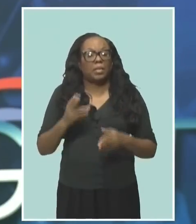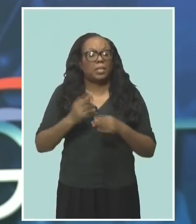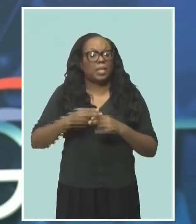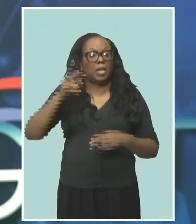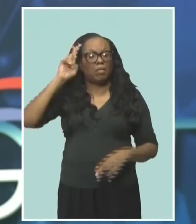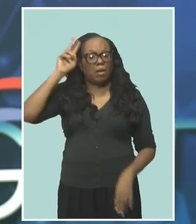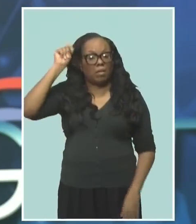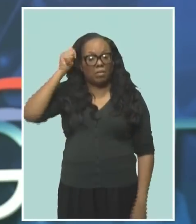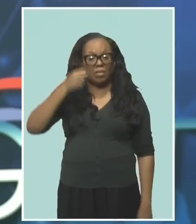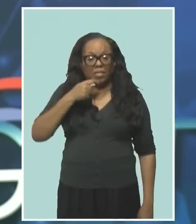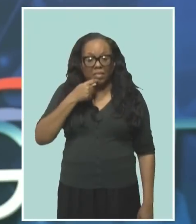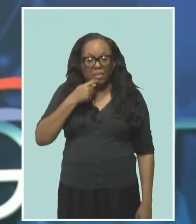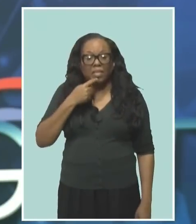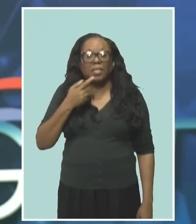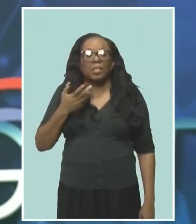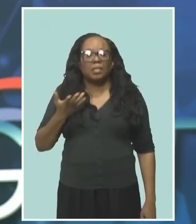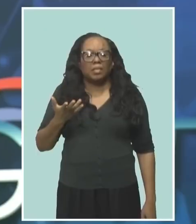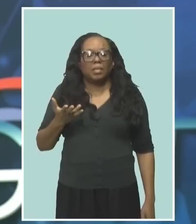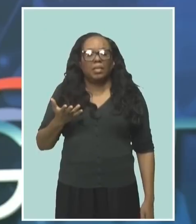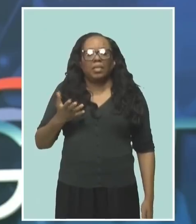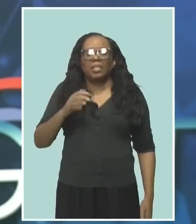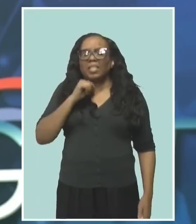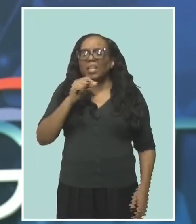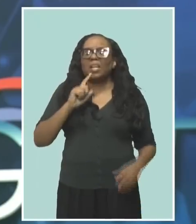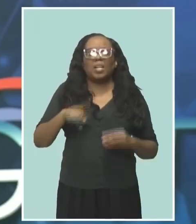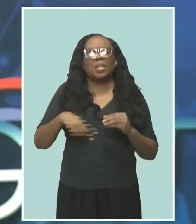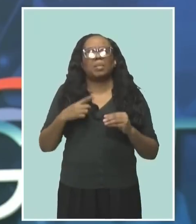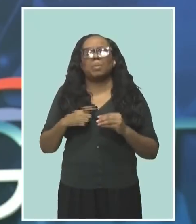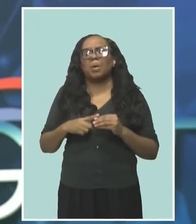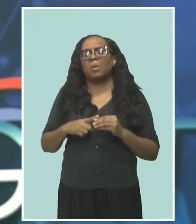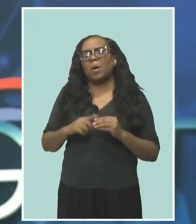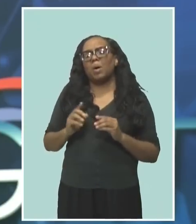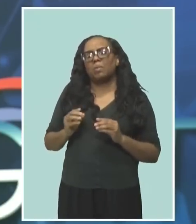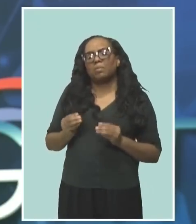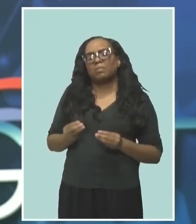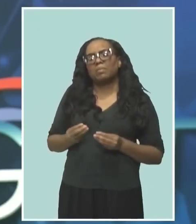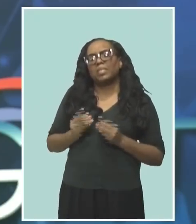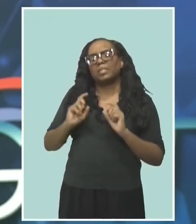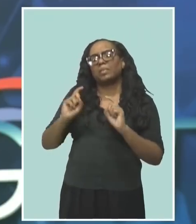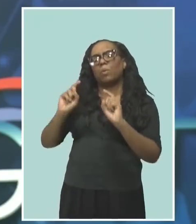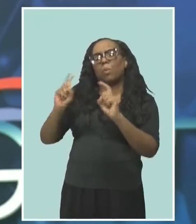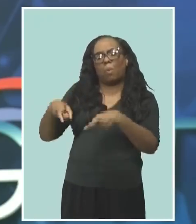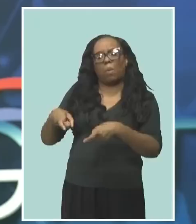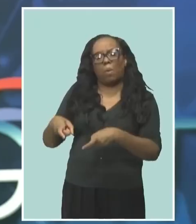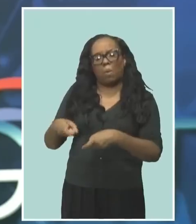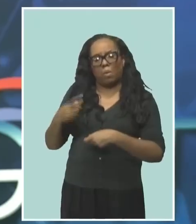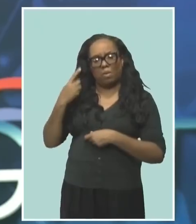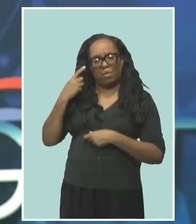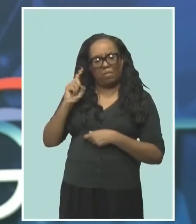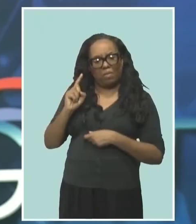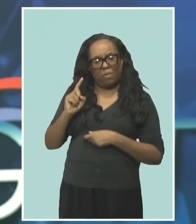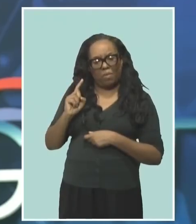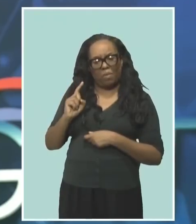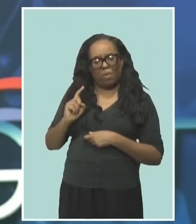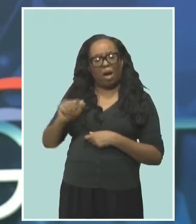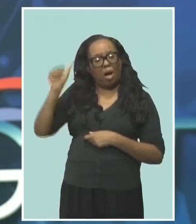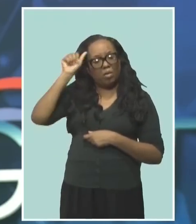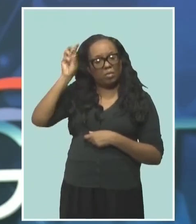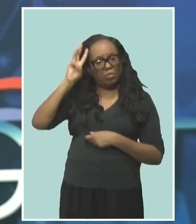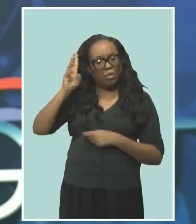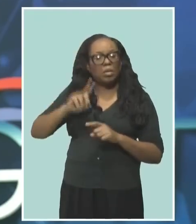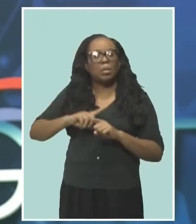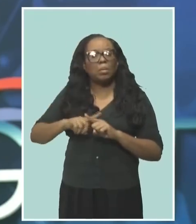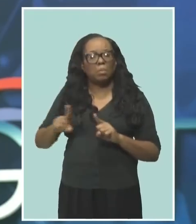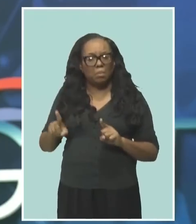selection of the new senator should not be seen as a reward, but as recognition of leadership in the DLP. He adds he looks forward to